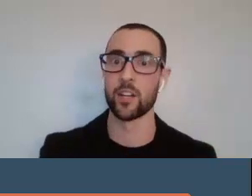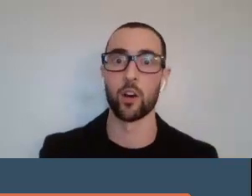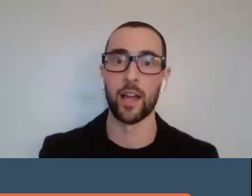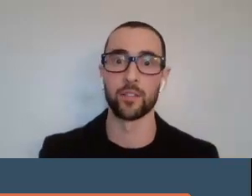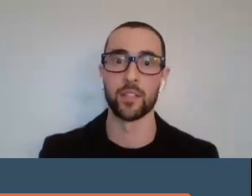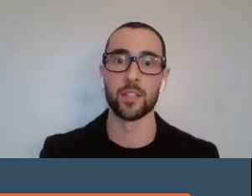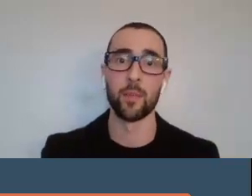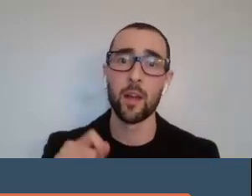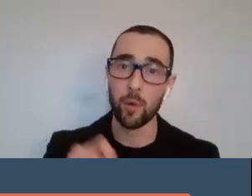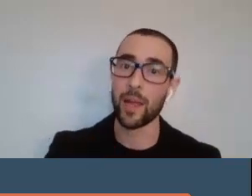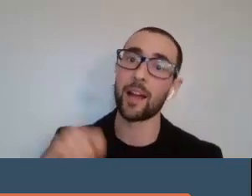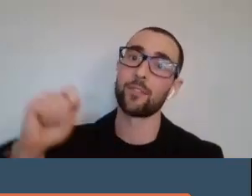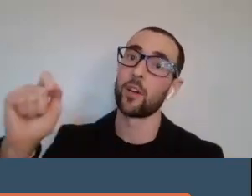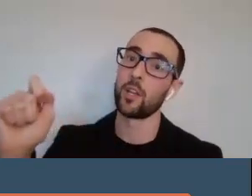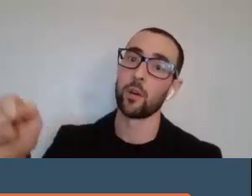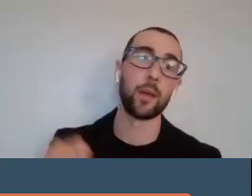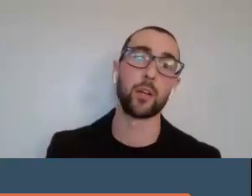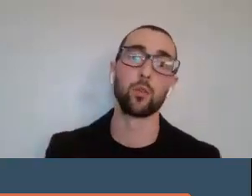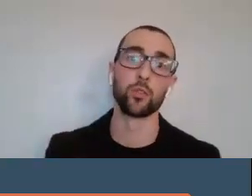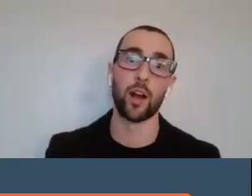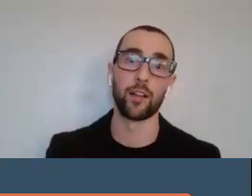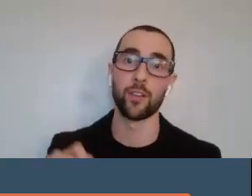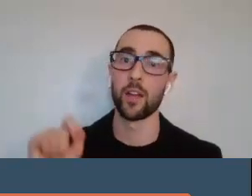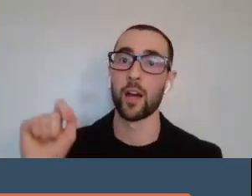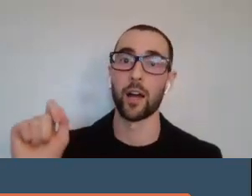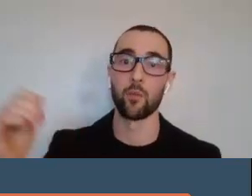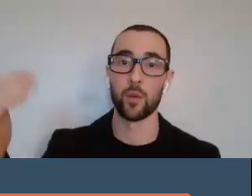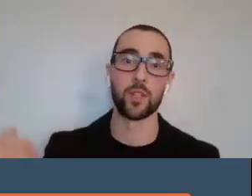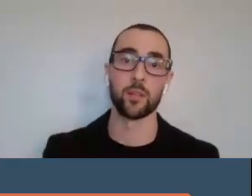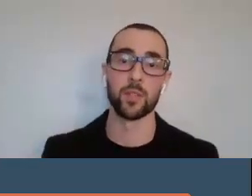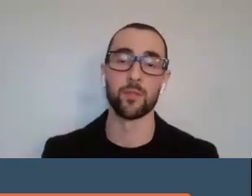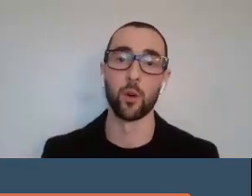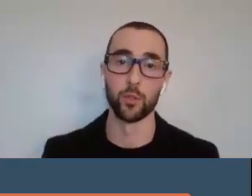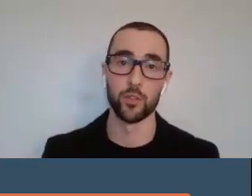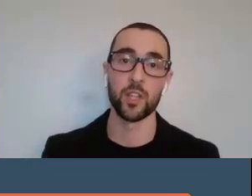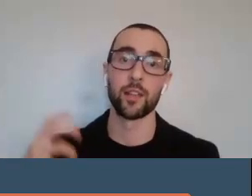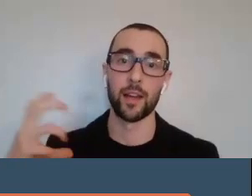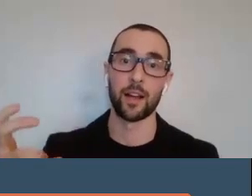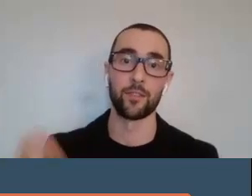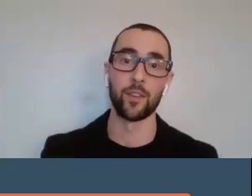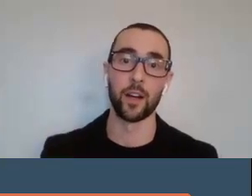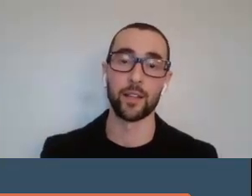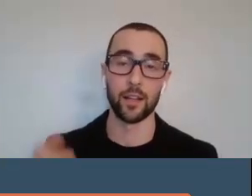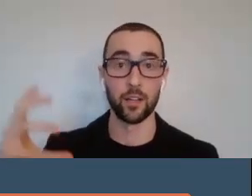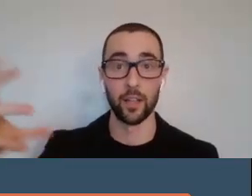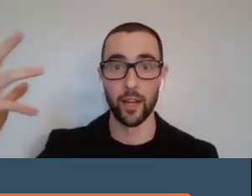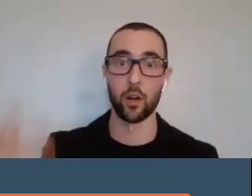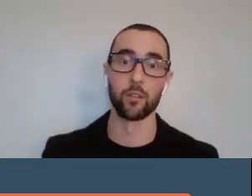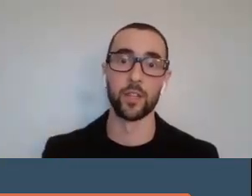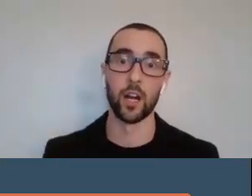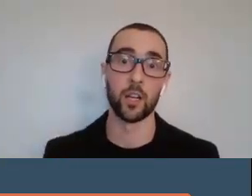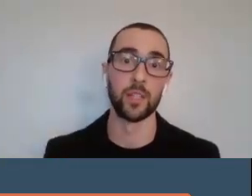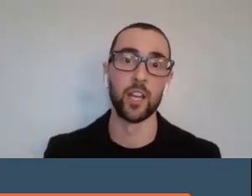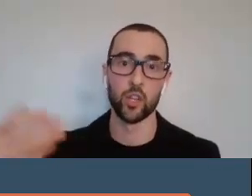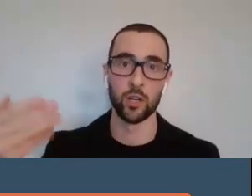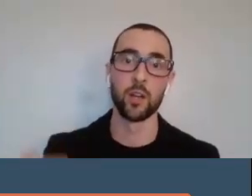and that's in our accounting system, but we have, maybe Google Drive with some folders that kind of that can collate all